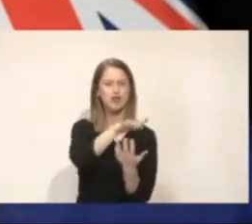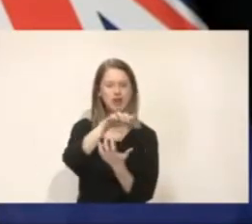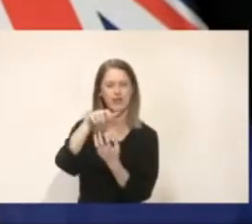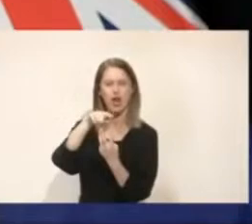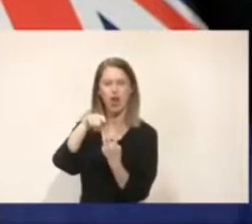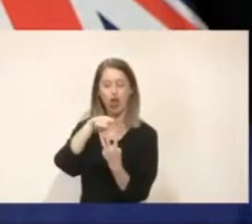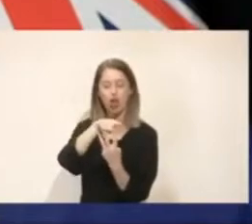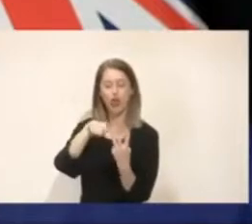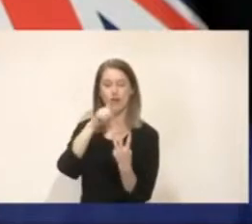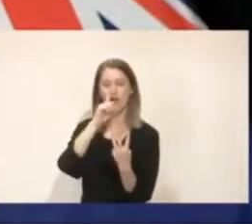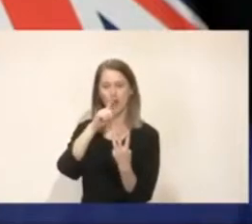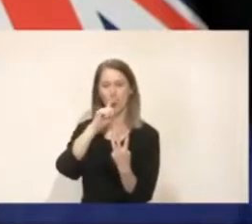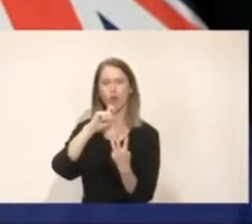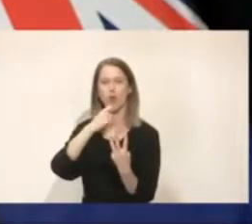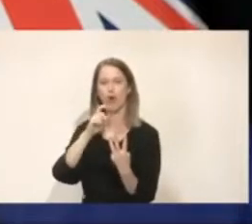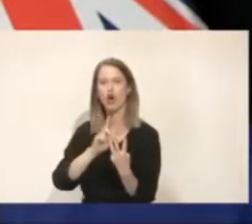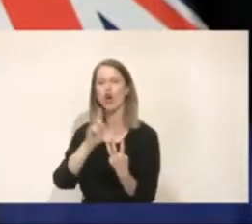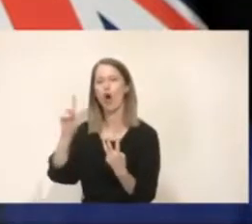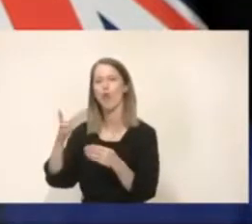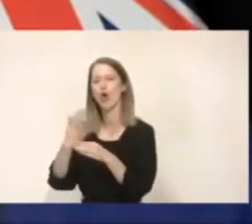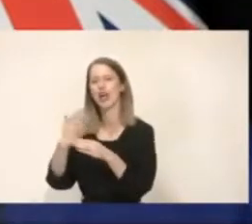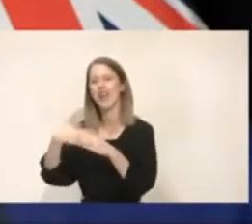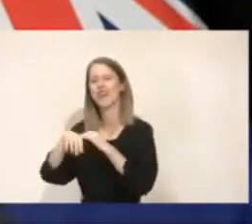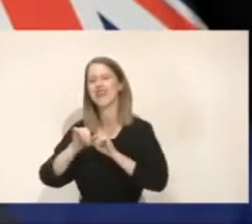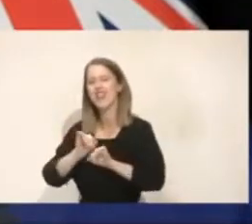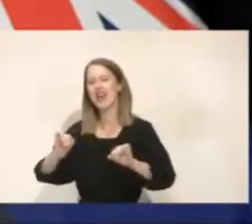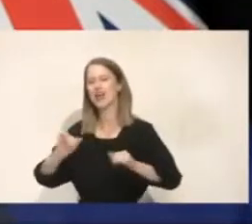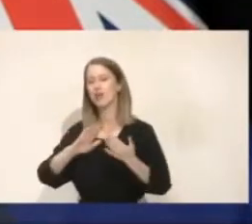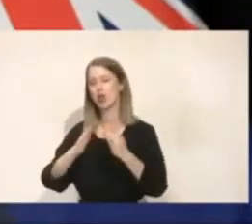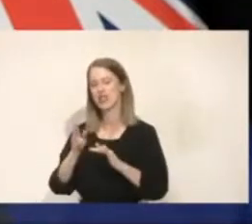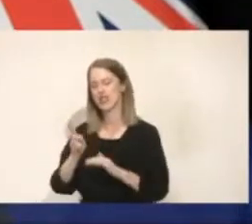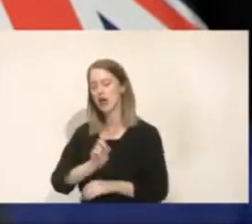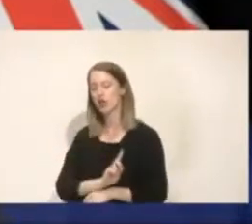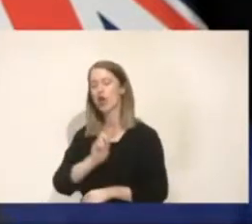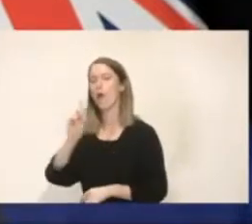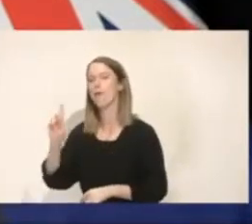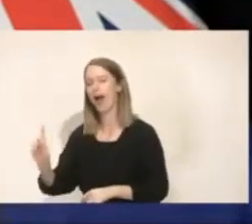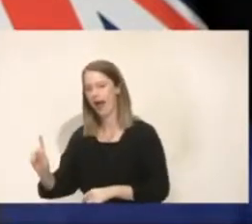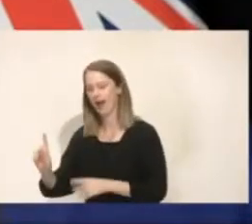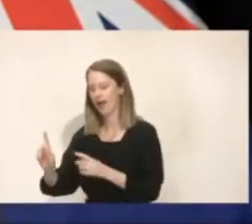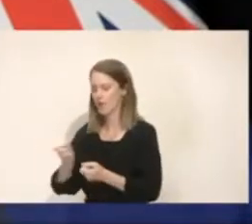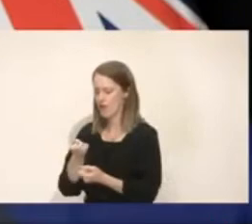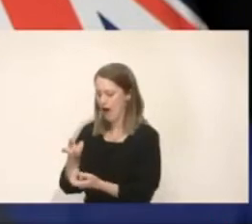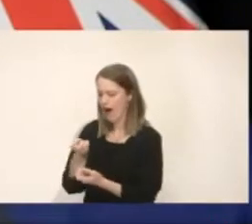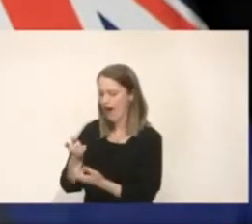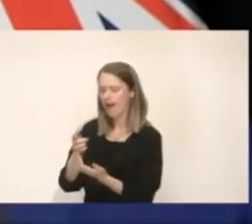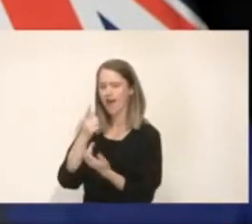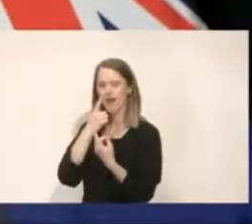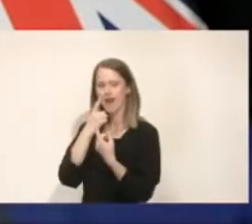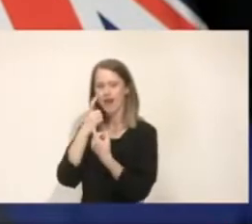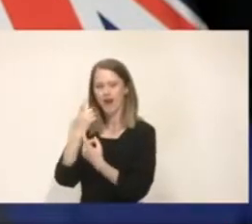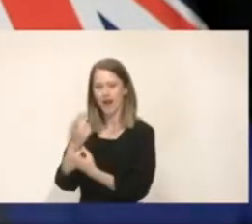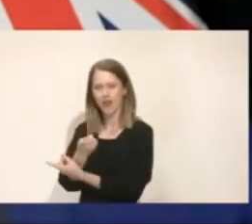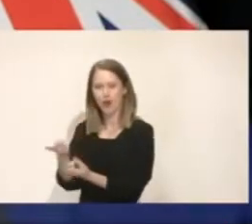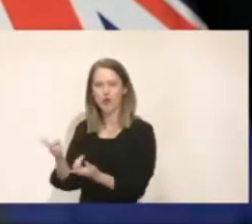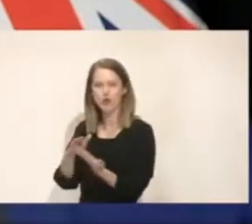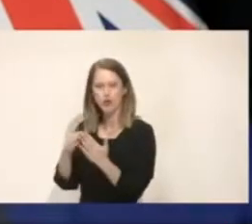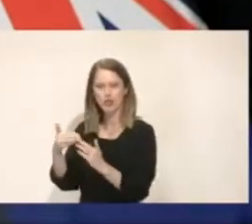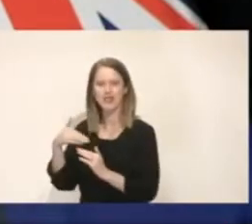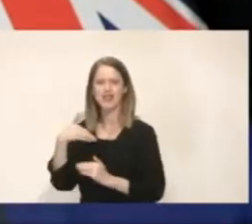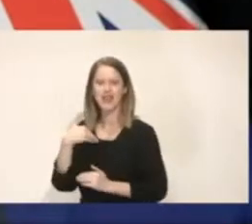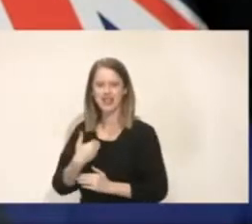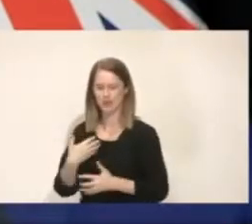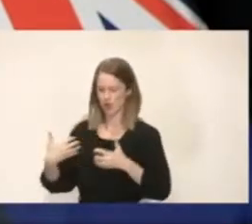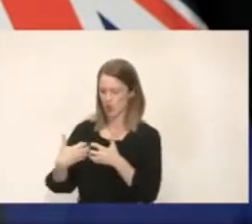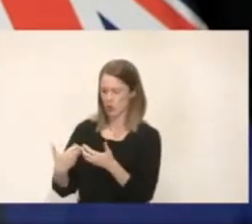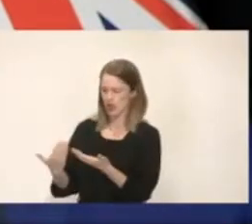who are more likely to go and work out in their those communities again and provide the sort of care that that actually works for